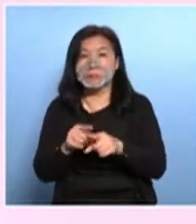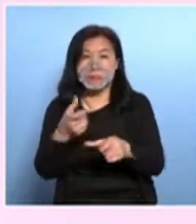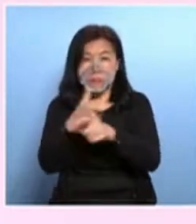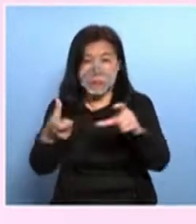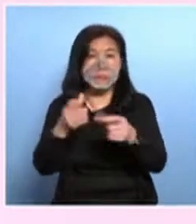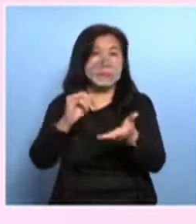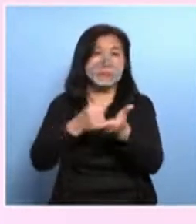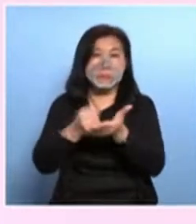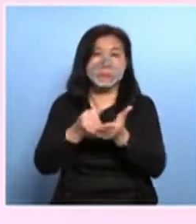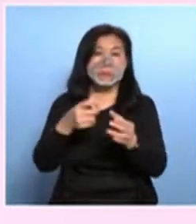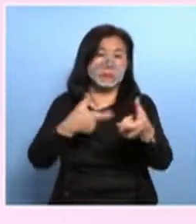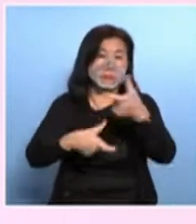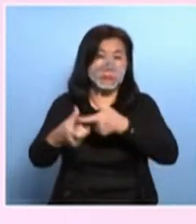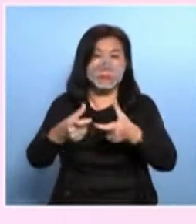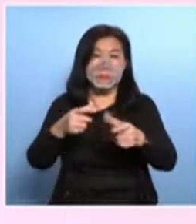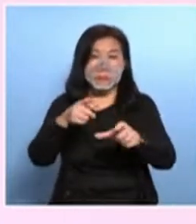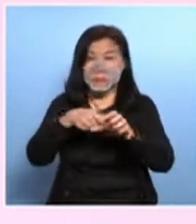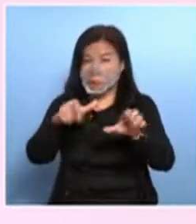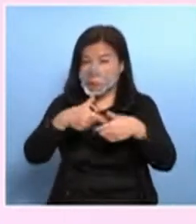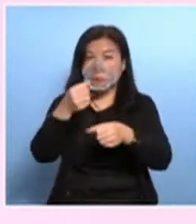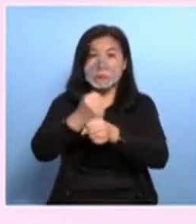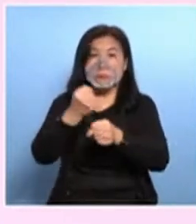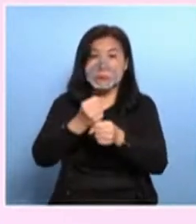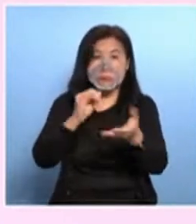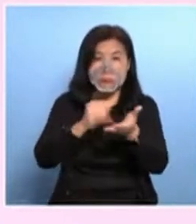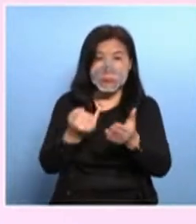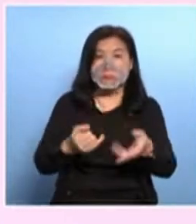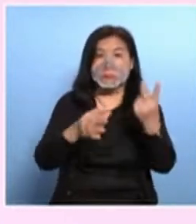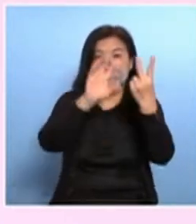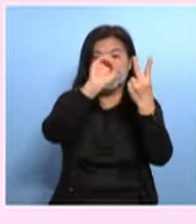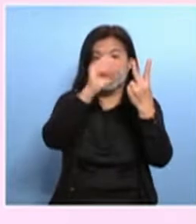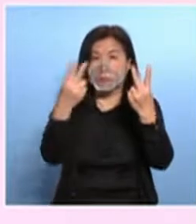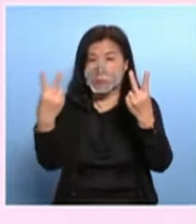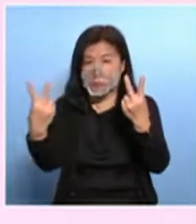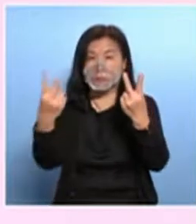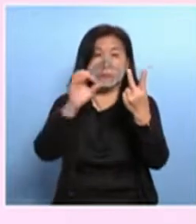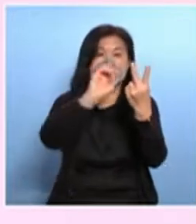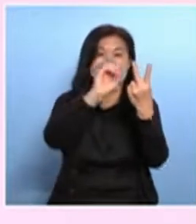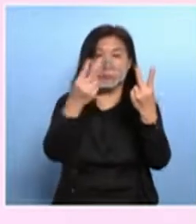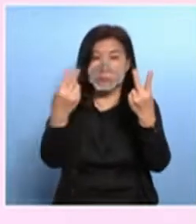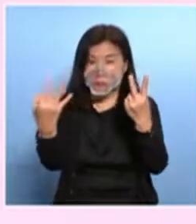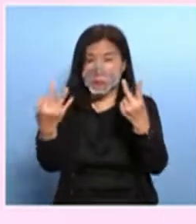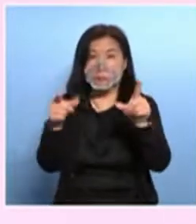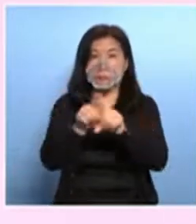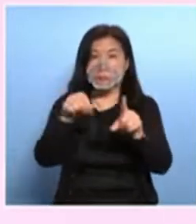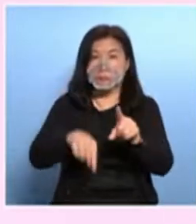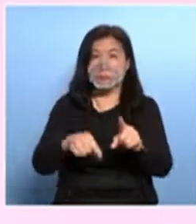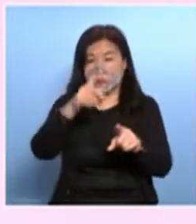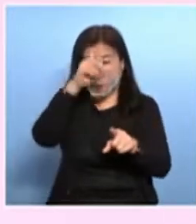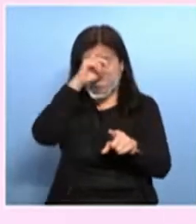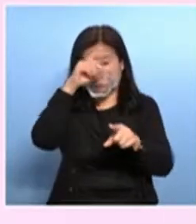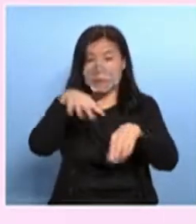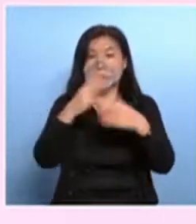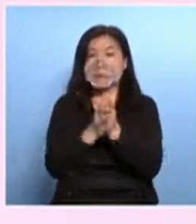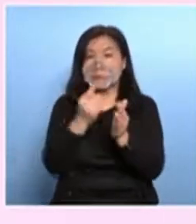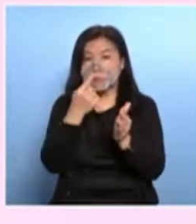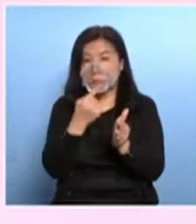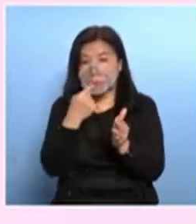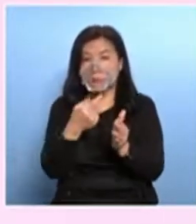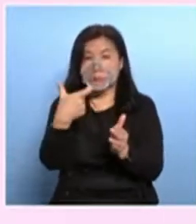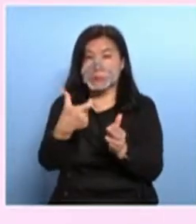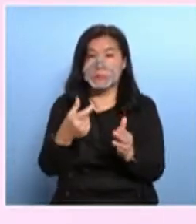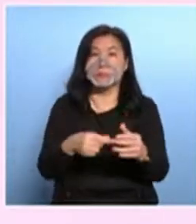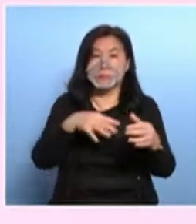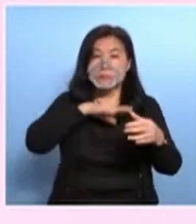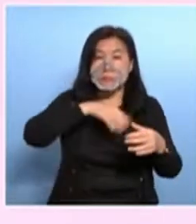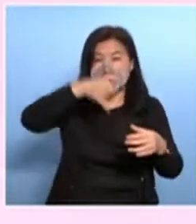not the appropriate time to revise the rates of profits tax and salaries, which are major sources of revenue. We anticipate that a